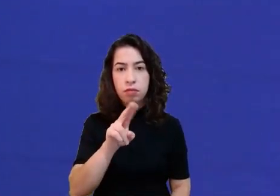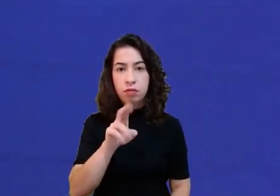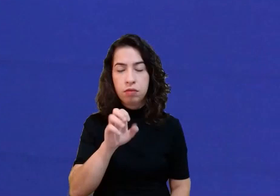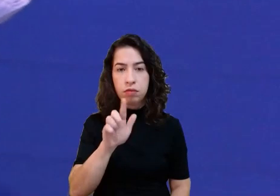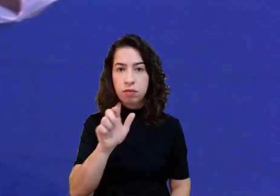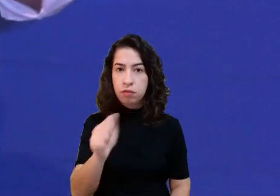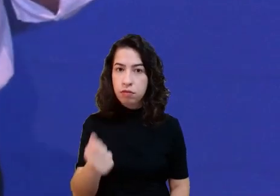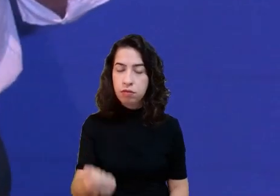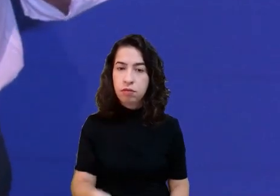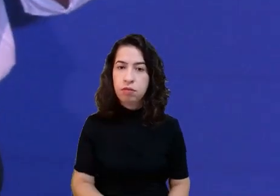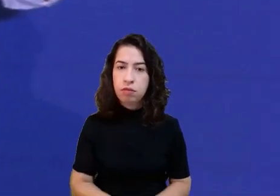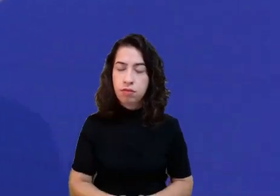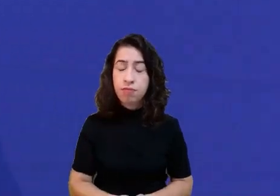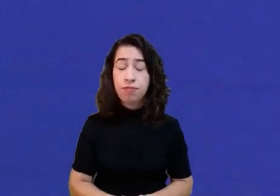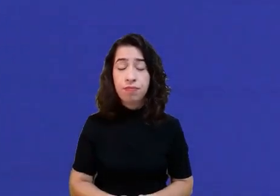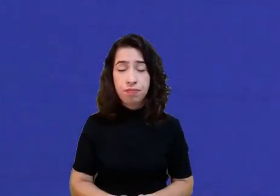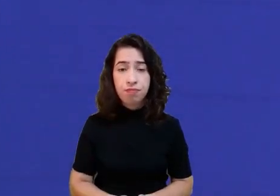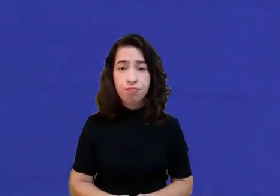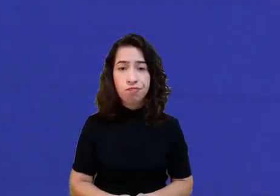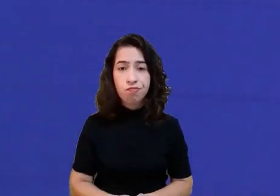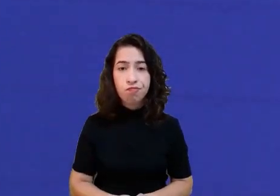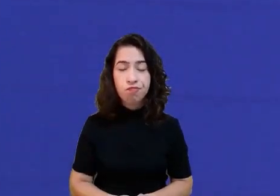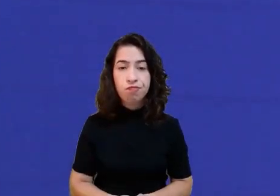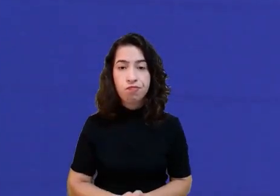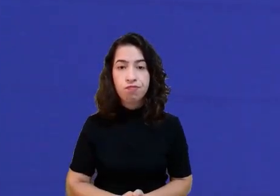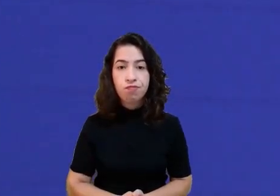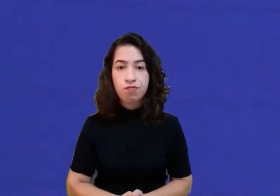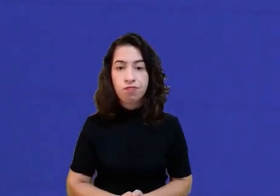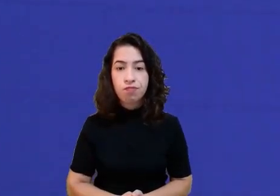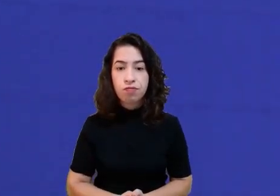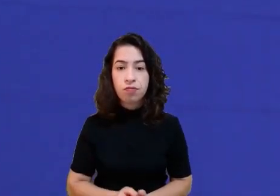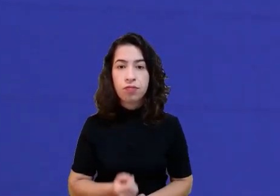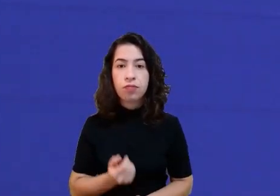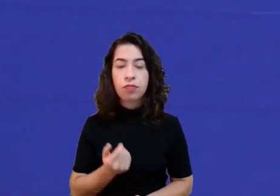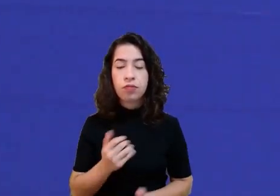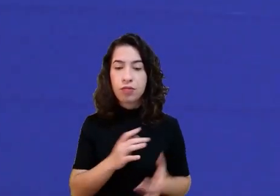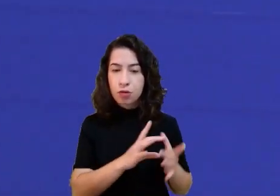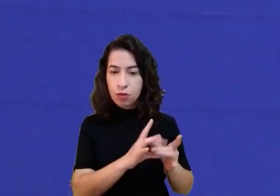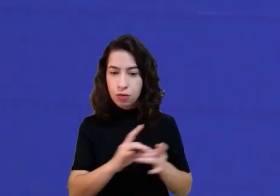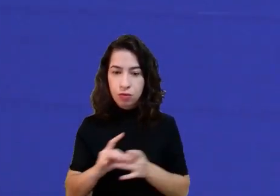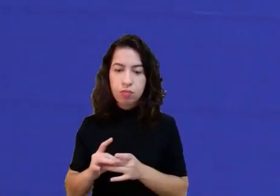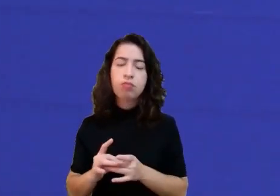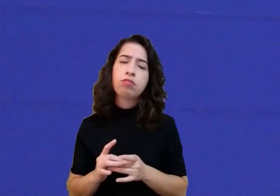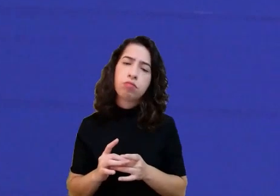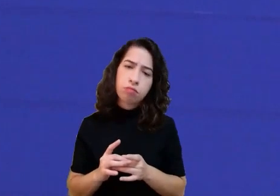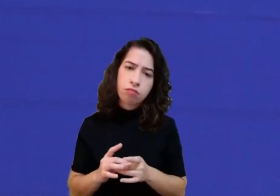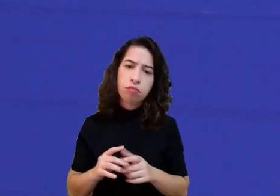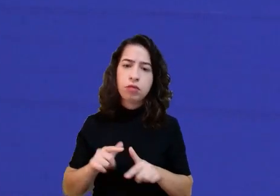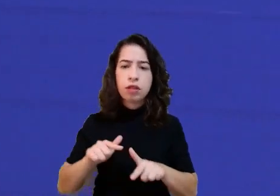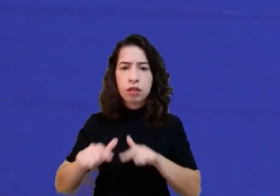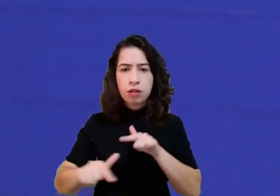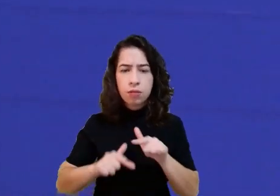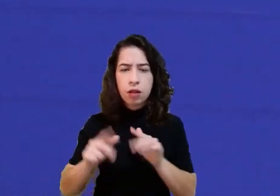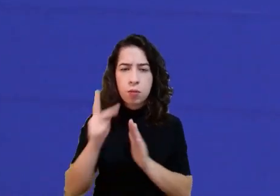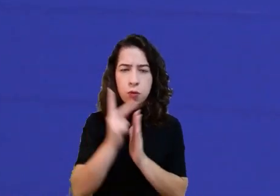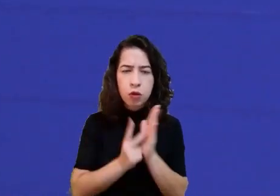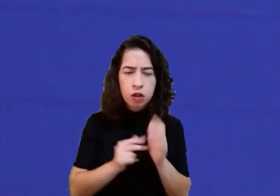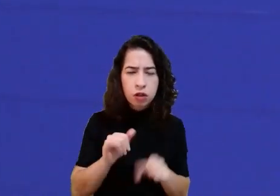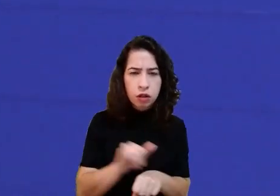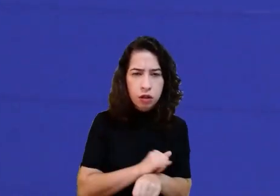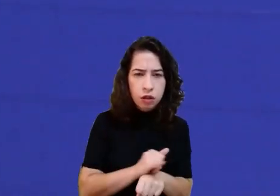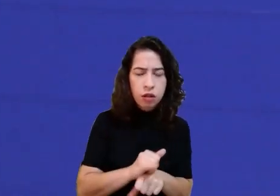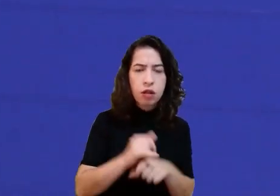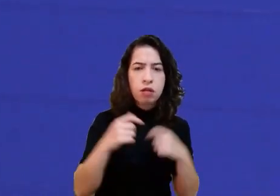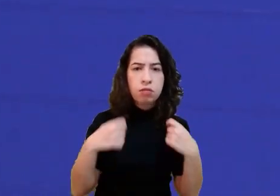So in this context, yes, when you work with strategic projects as mission, you have to care